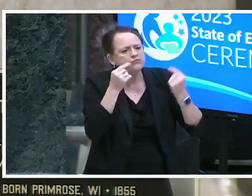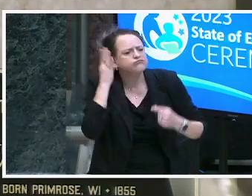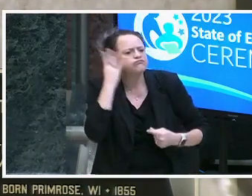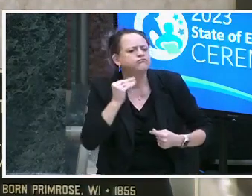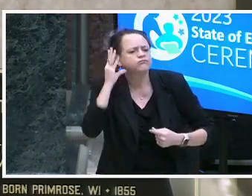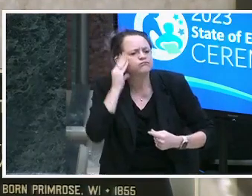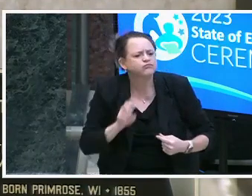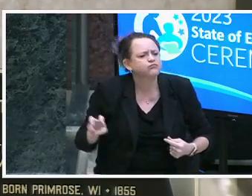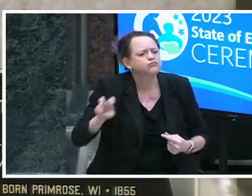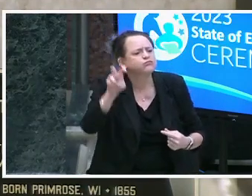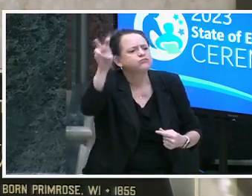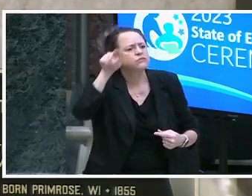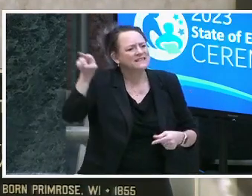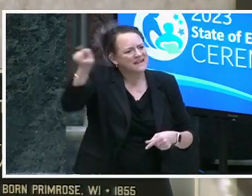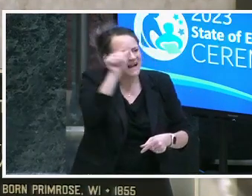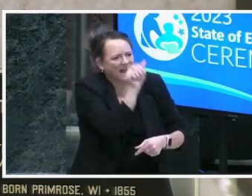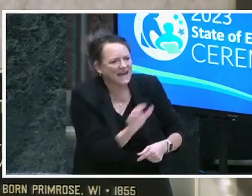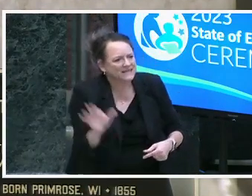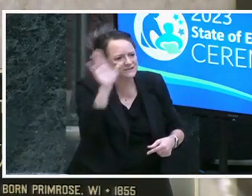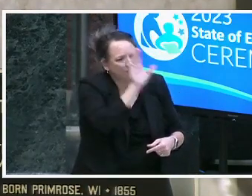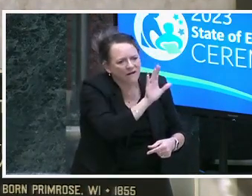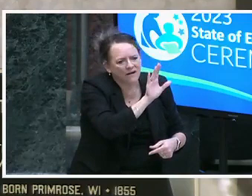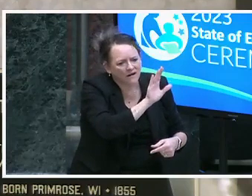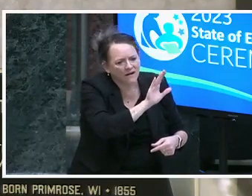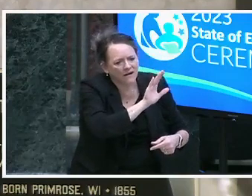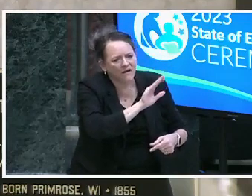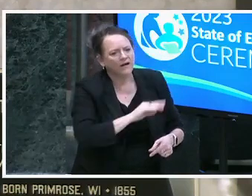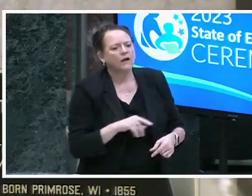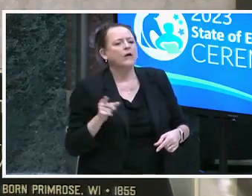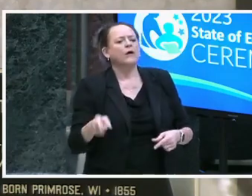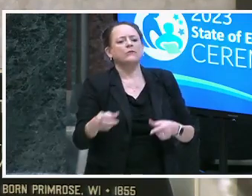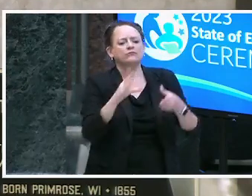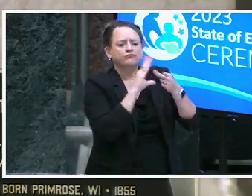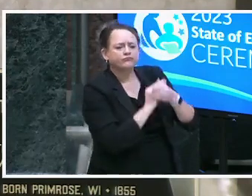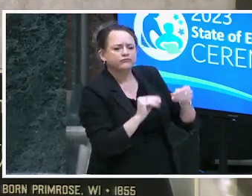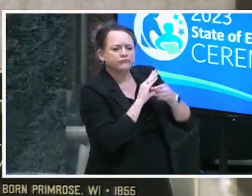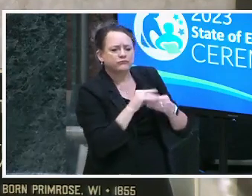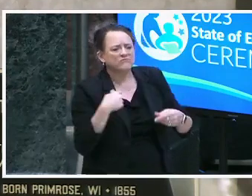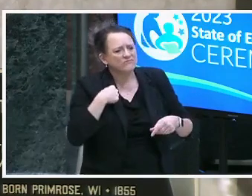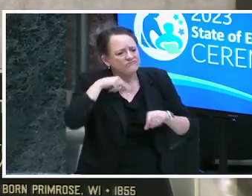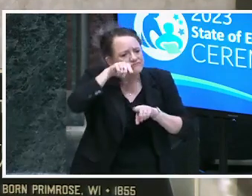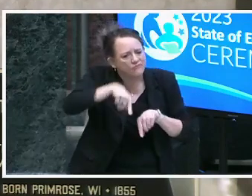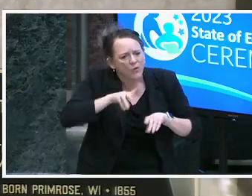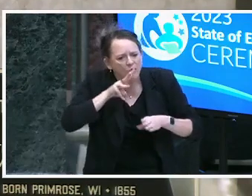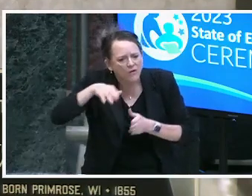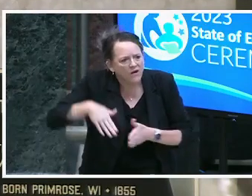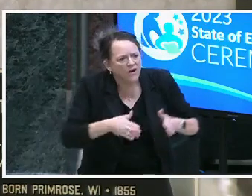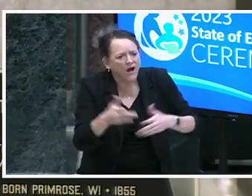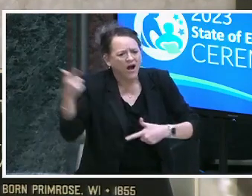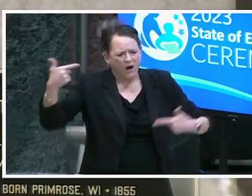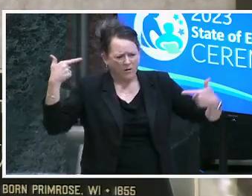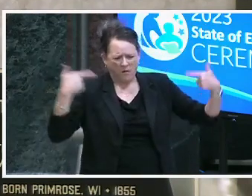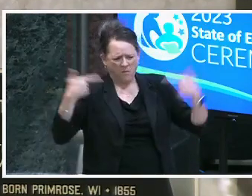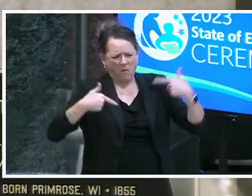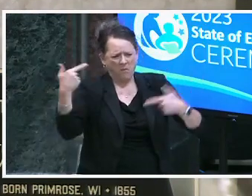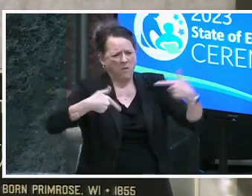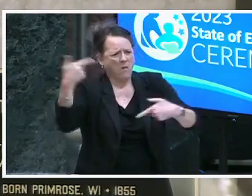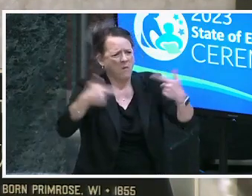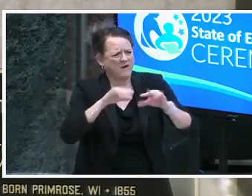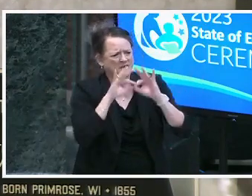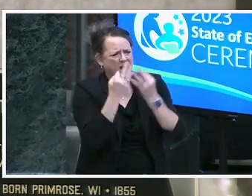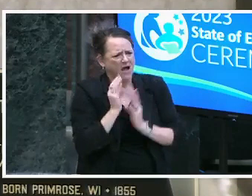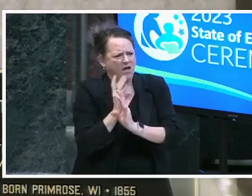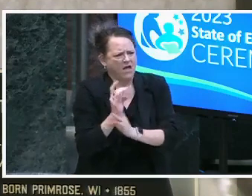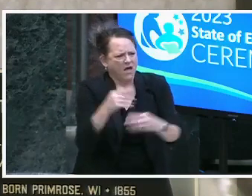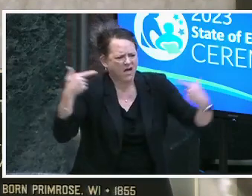had to cross a river while people were shooting at her and her family, and how she didn't know how to swim. I stood